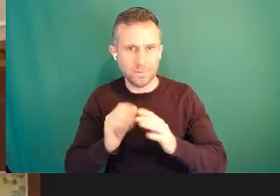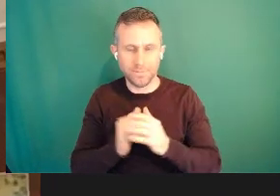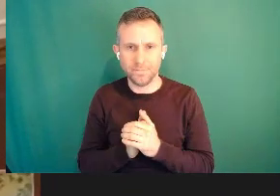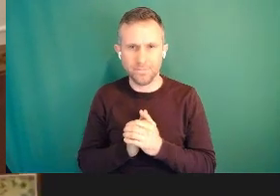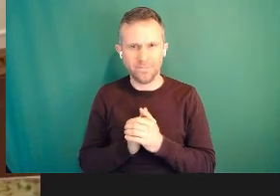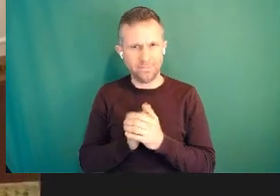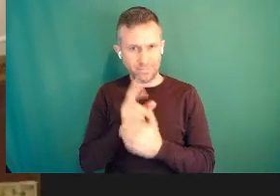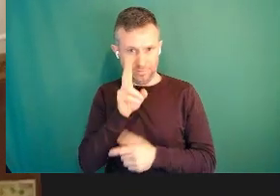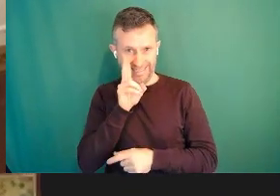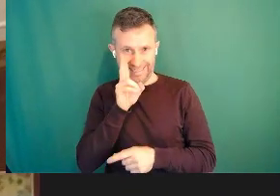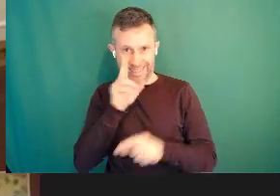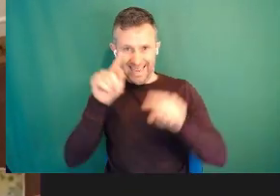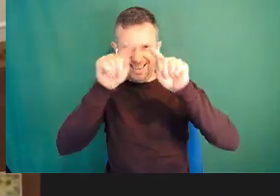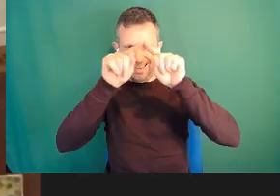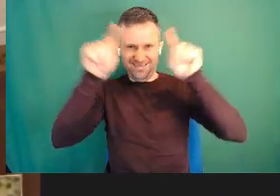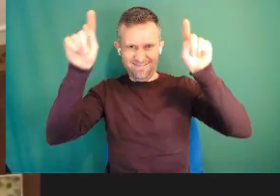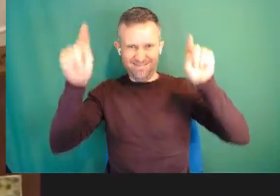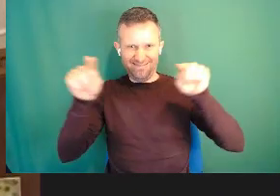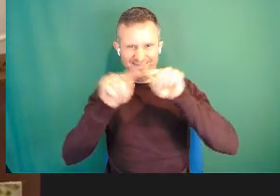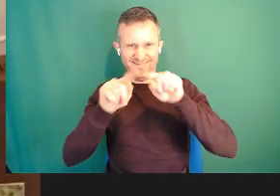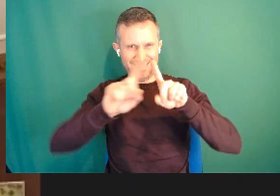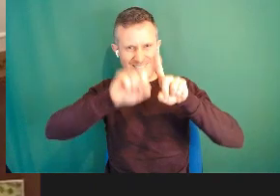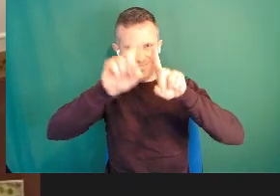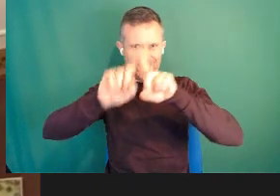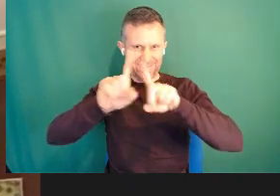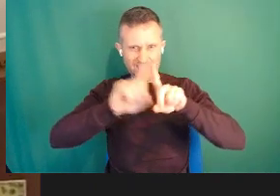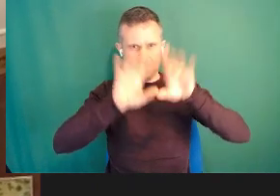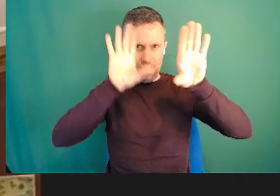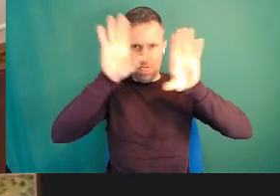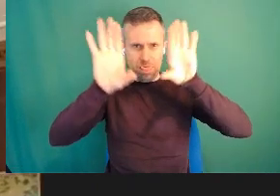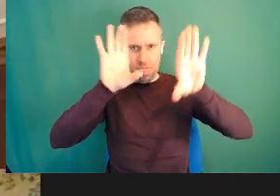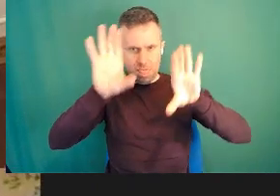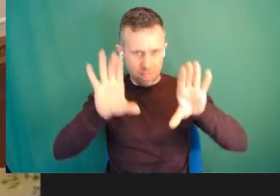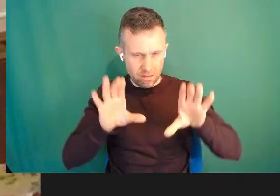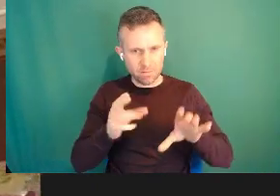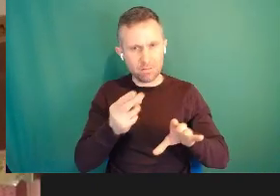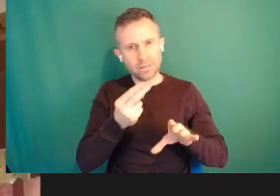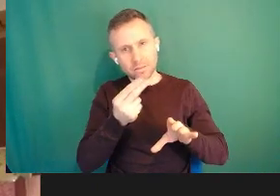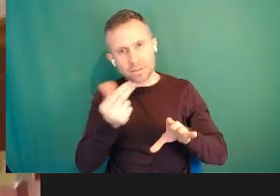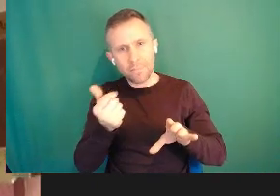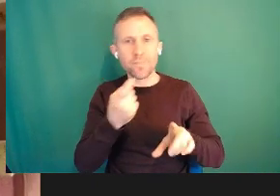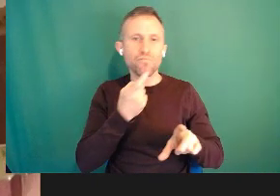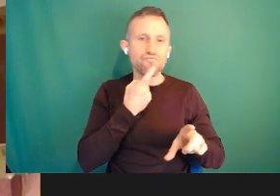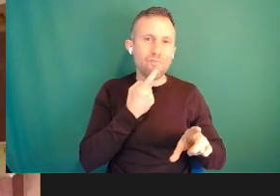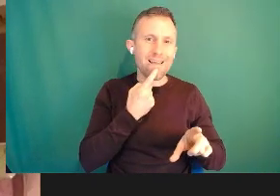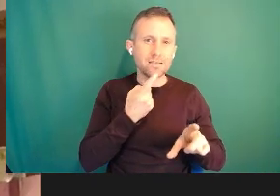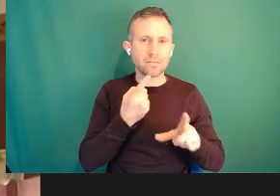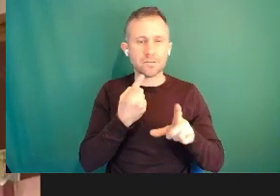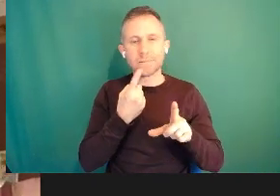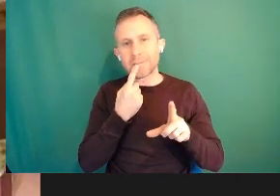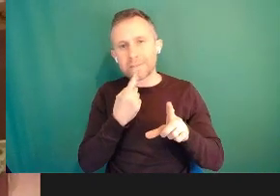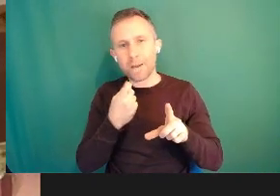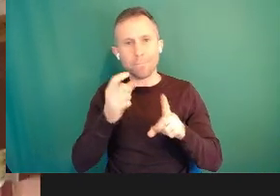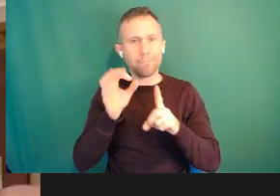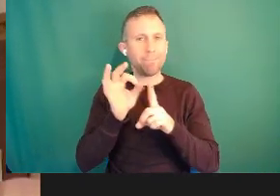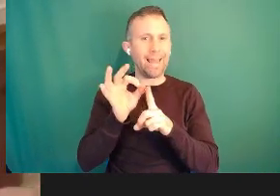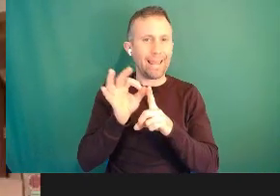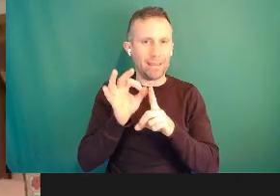red and almost pink fabrics. And so they would have collected damask of a